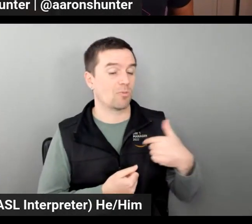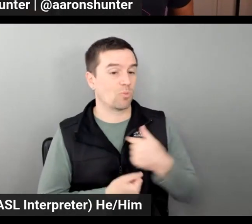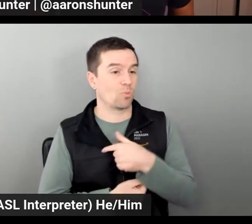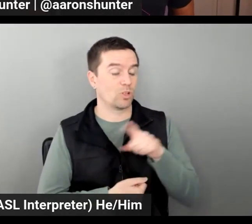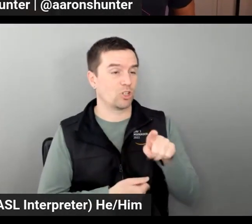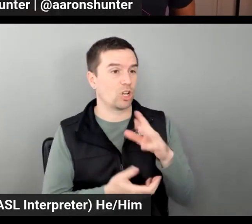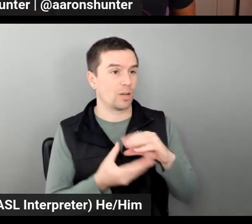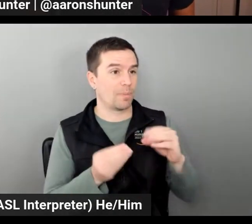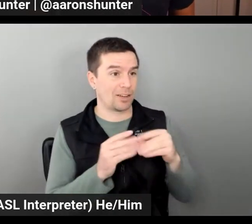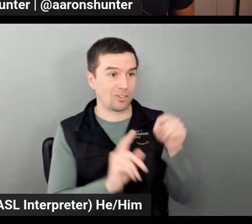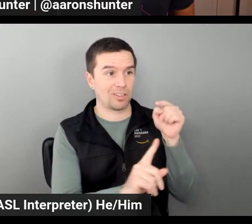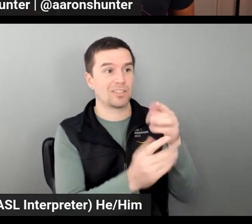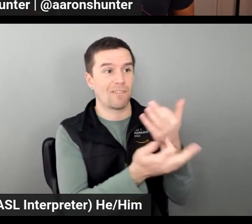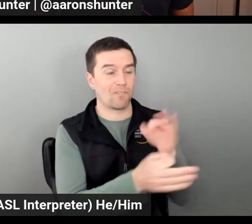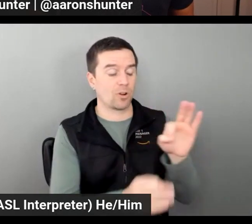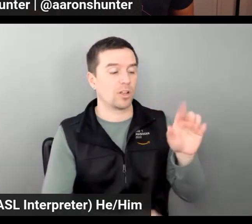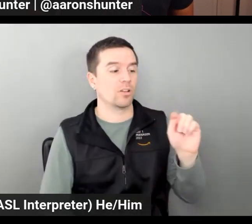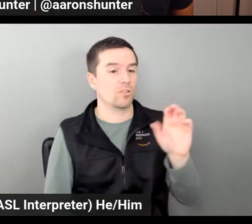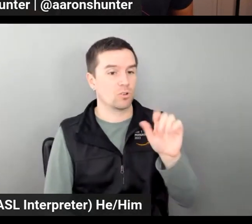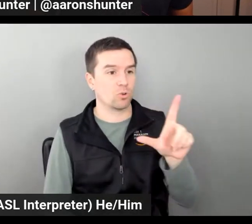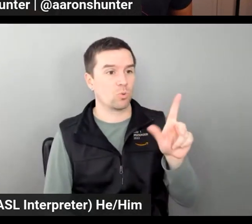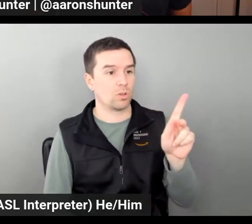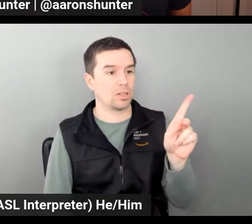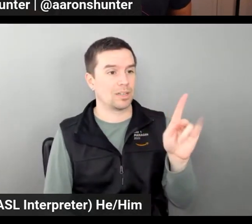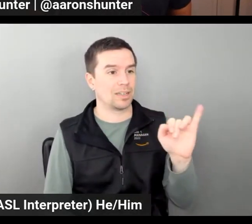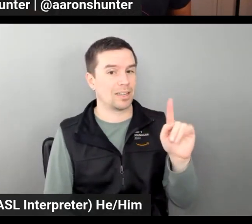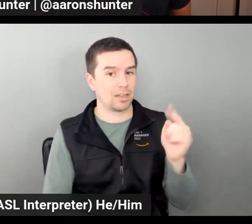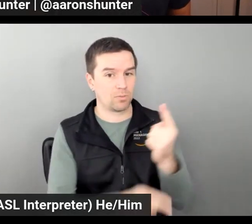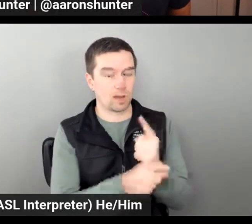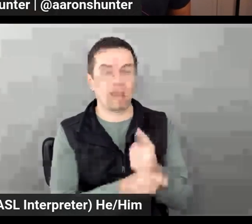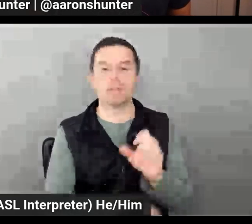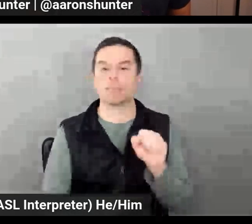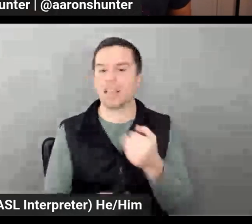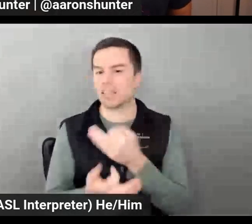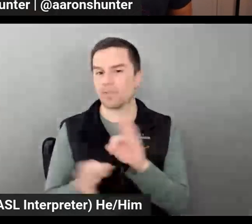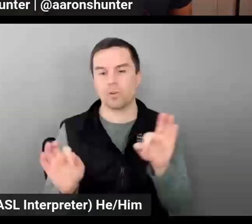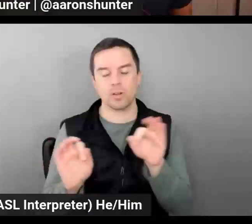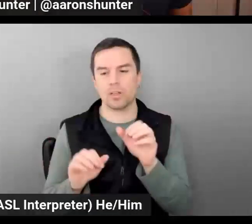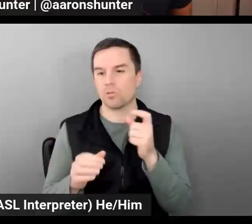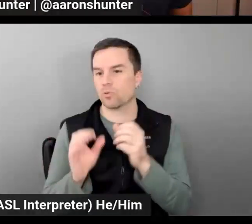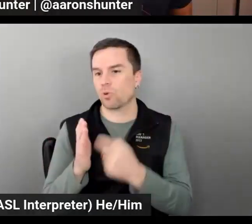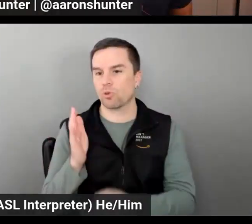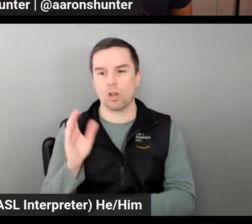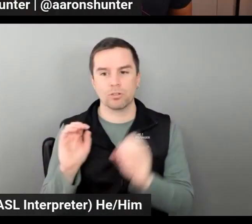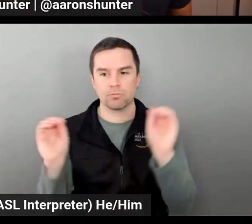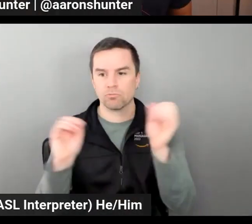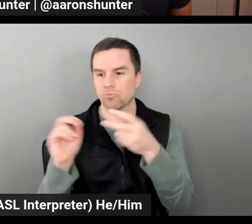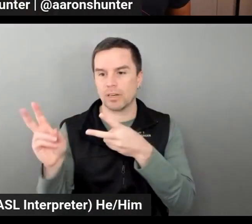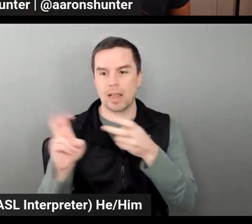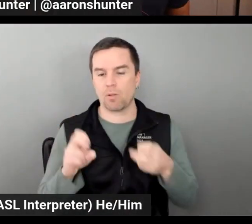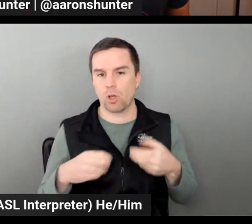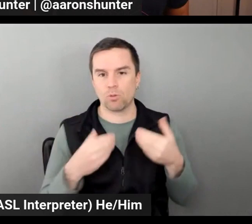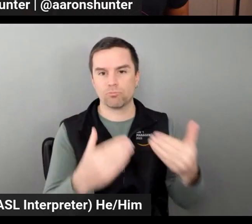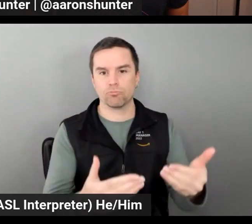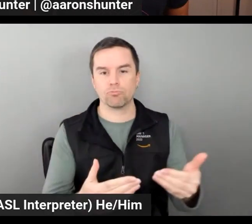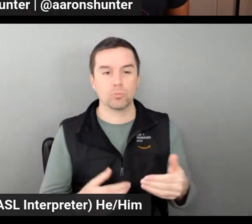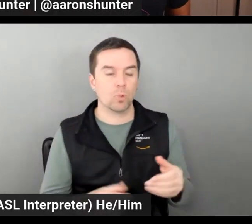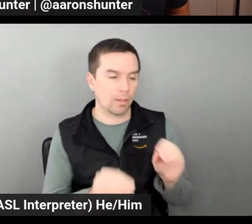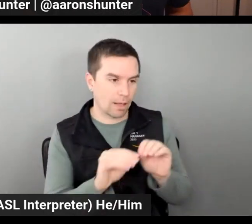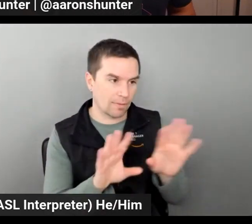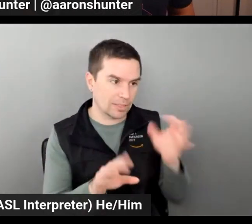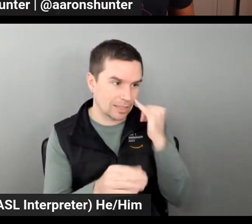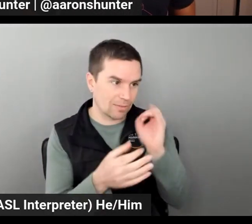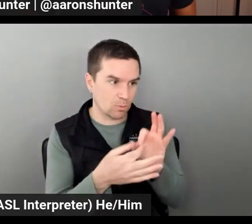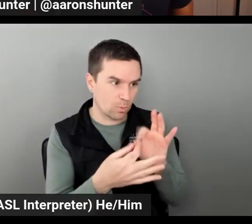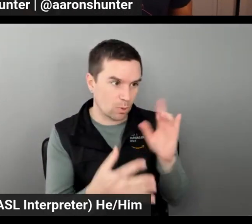right? Yes. This is a free extension of Visual Studio. Totally free to use, no charge. You can just download it and get it going. Yeah, obviously, if you deploy something, that's different.